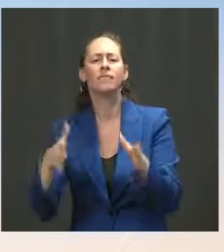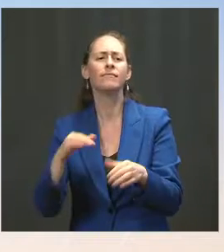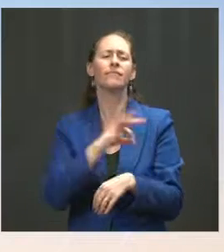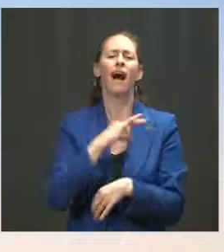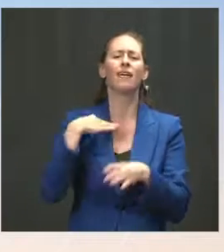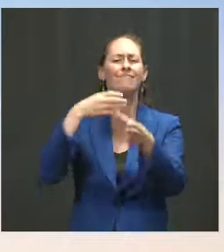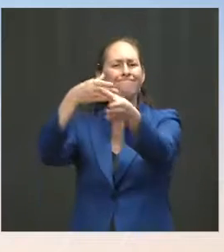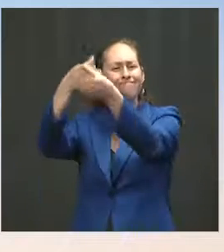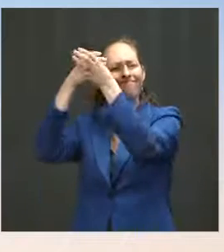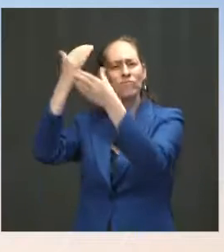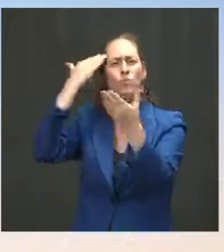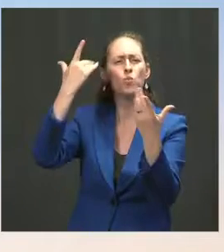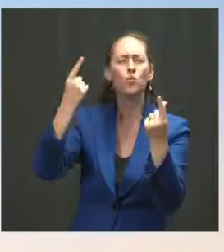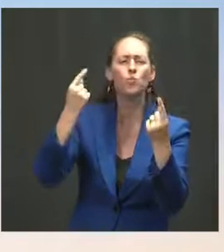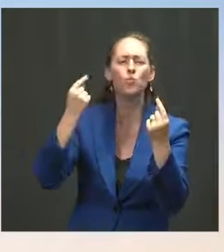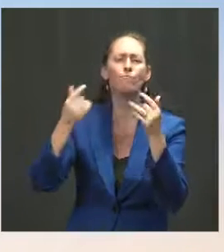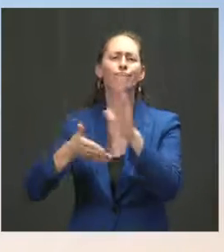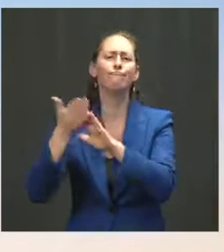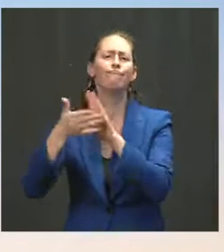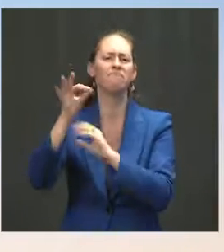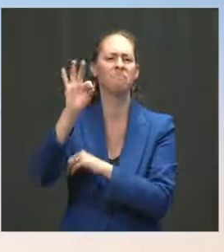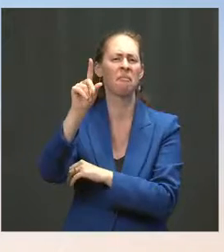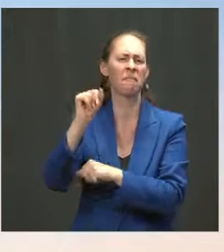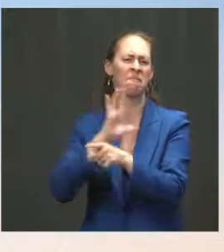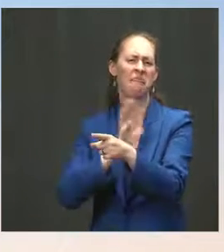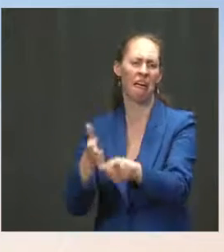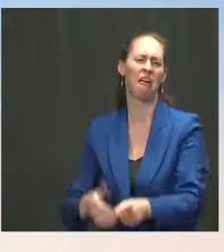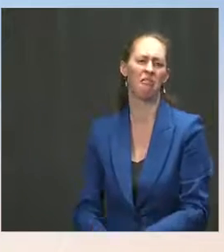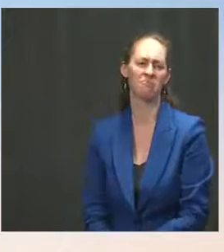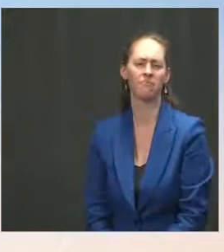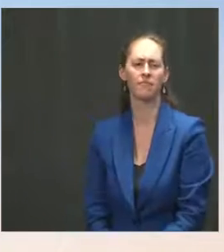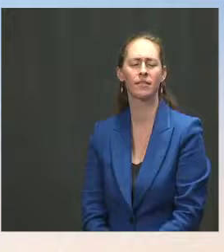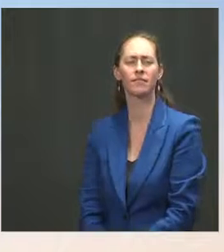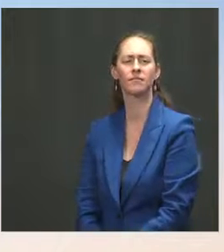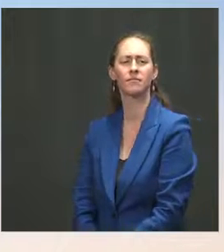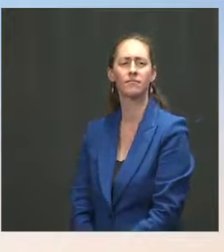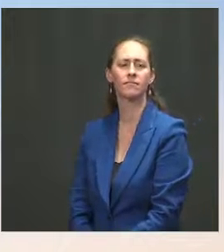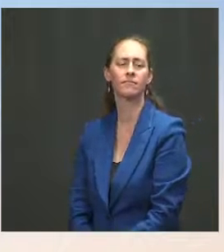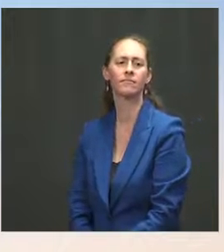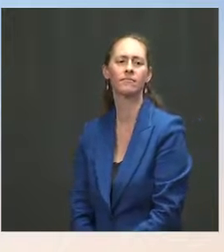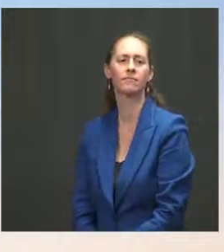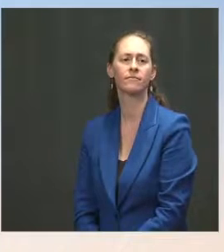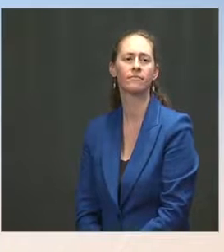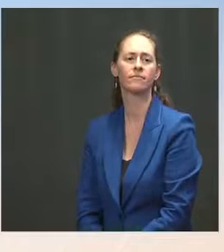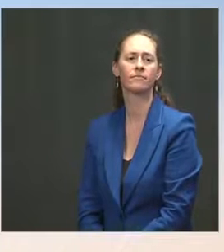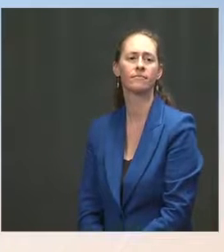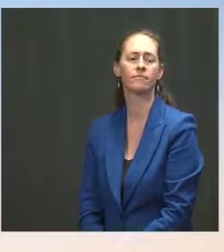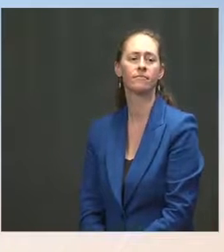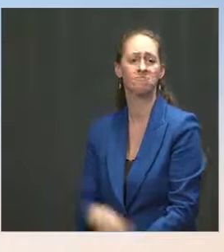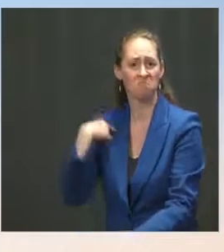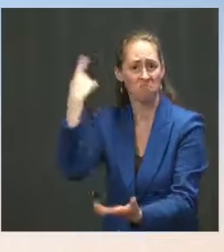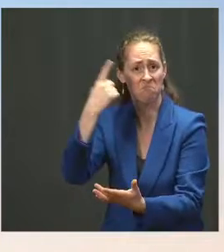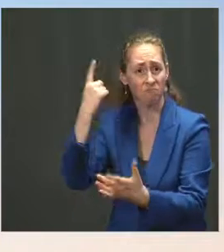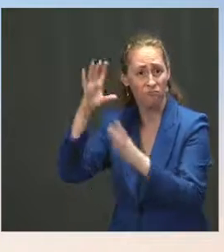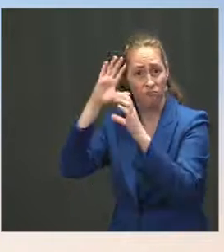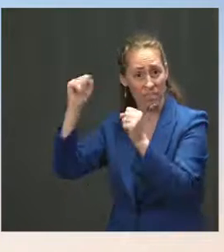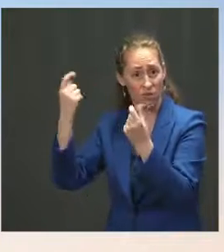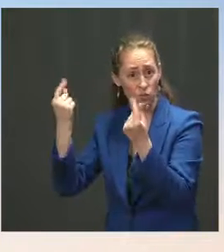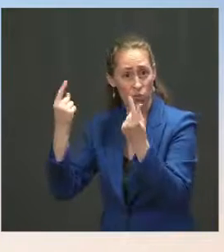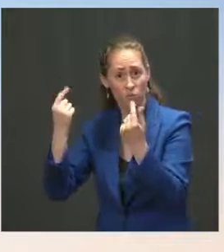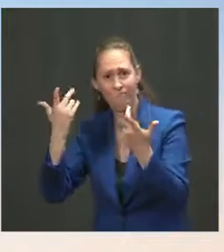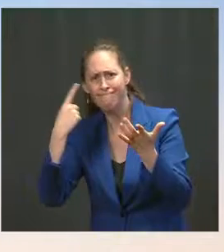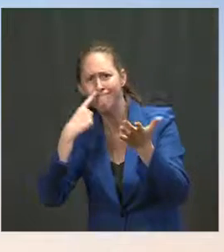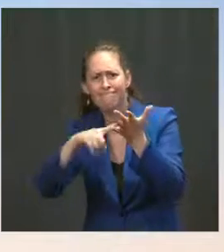FDA effectively. Okay, and as the president tries to reach unvaccinated Americans, has there been any thought given, looking back,